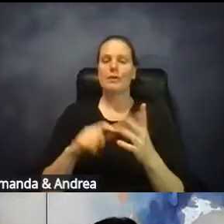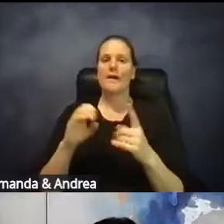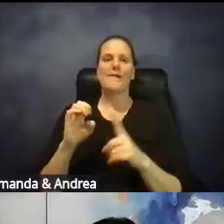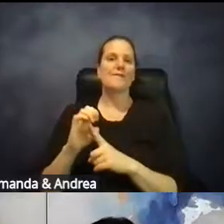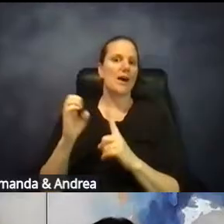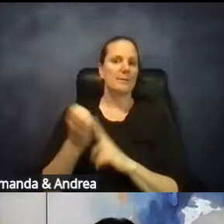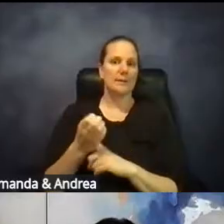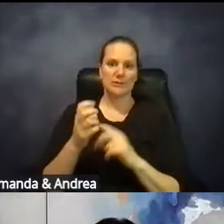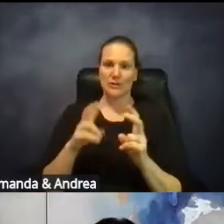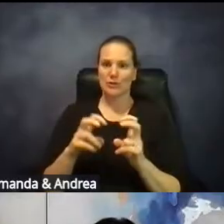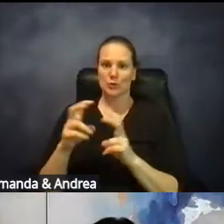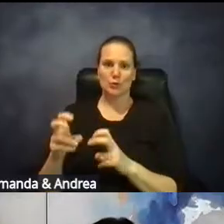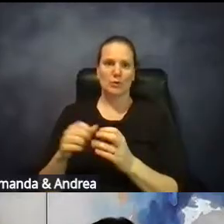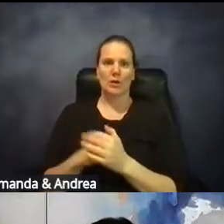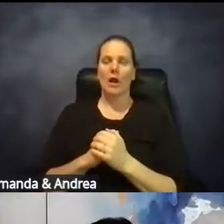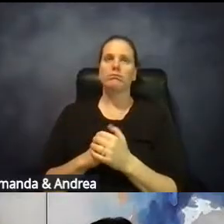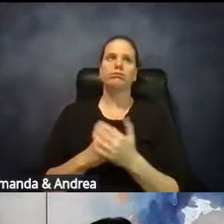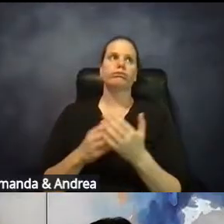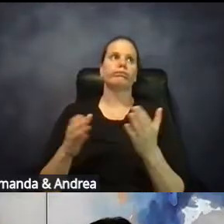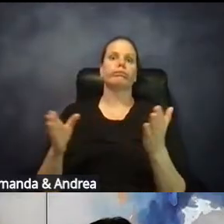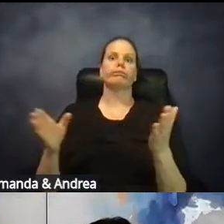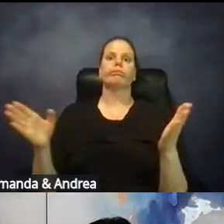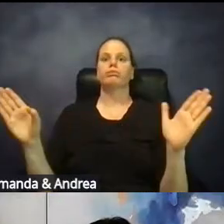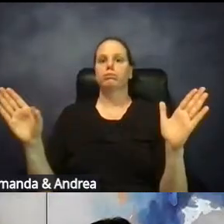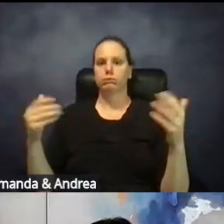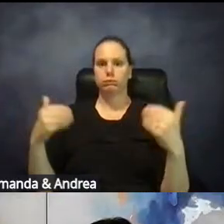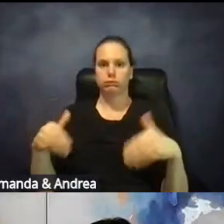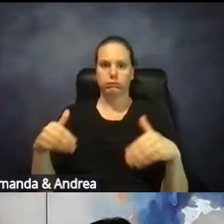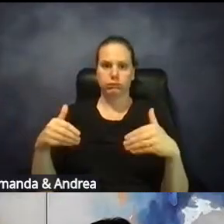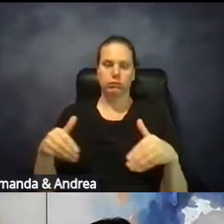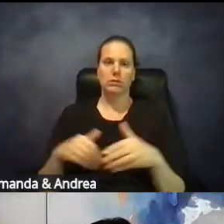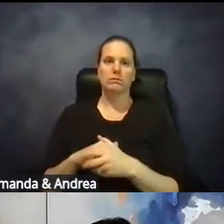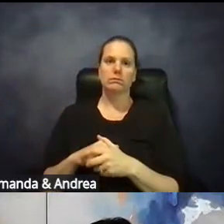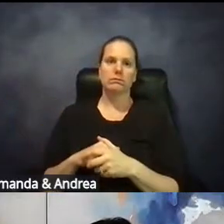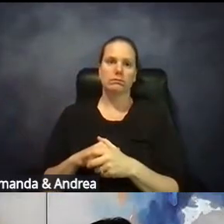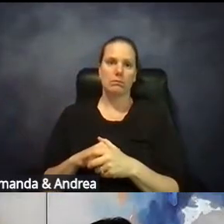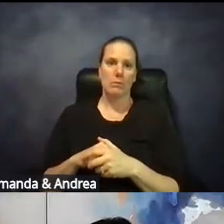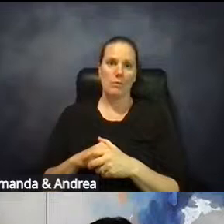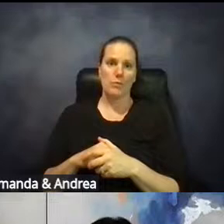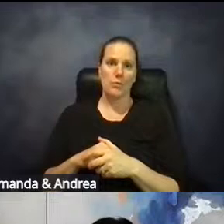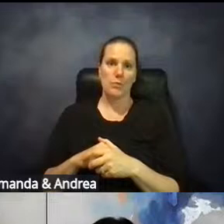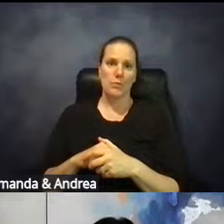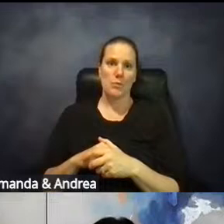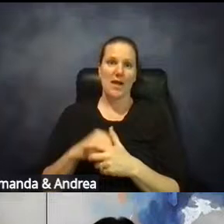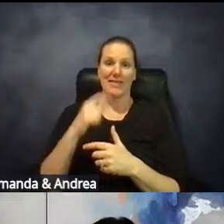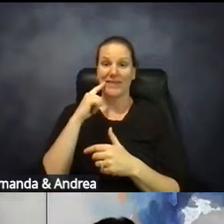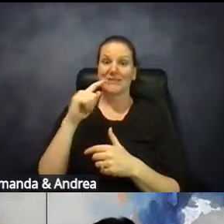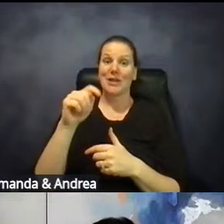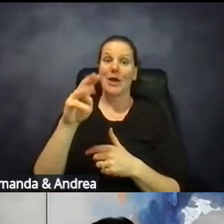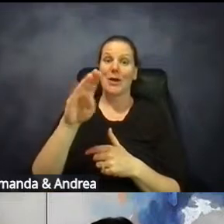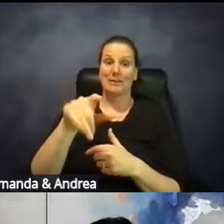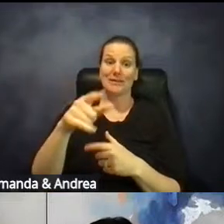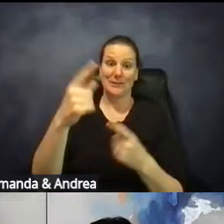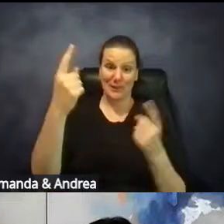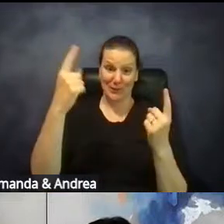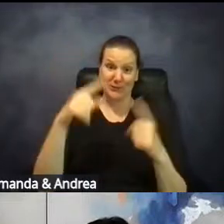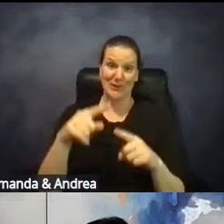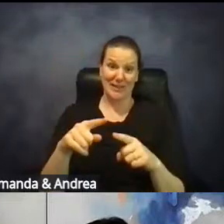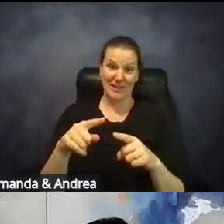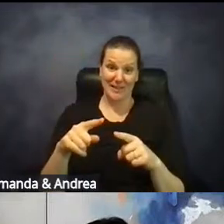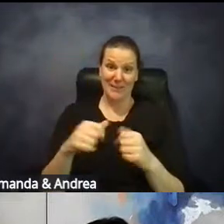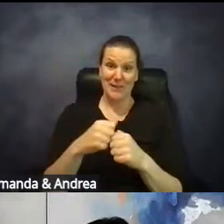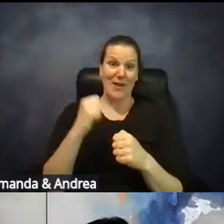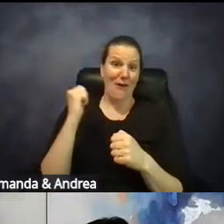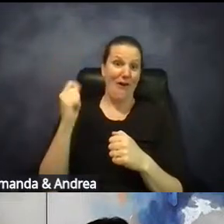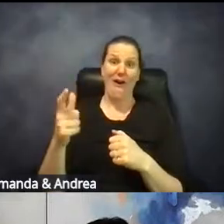environmental issues. It's so broad reaching, and it made, I think, Tom, you would agree, we made all of us think